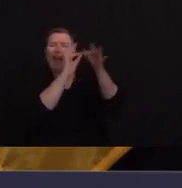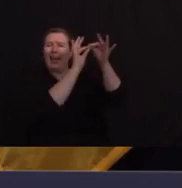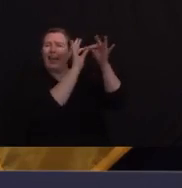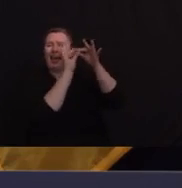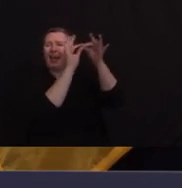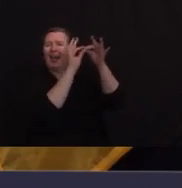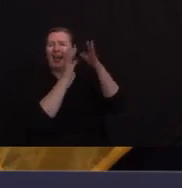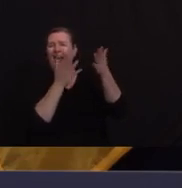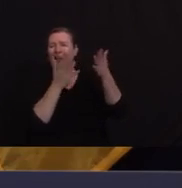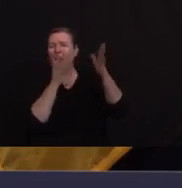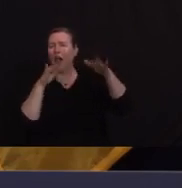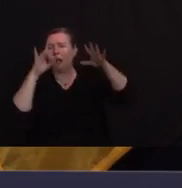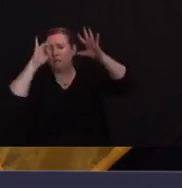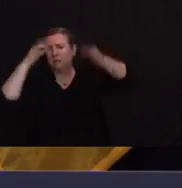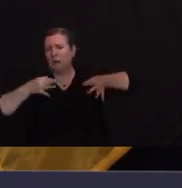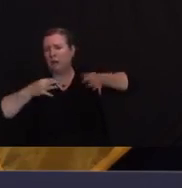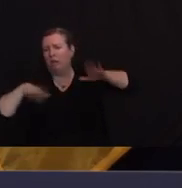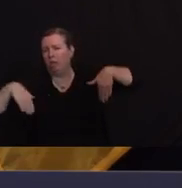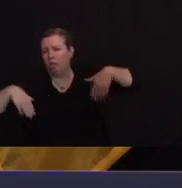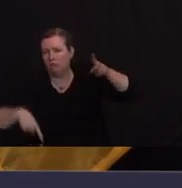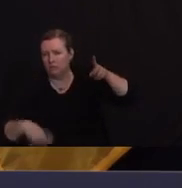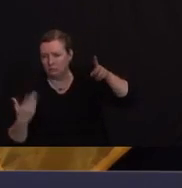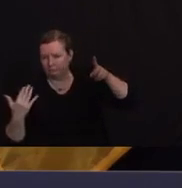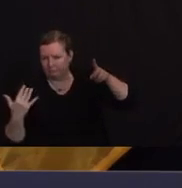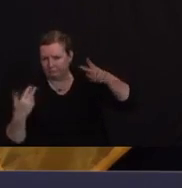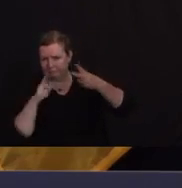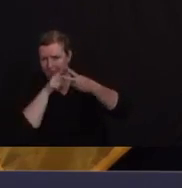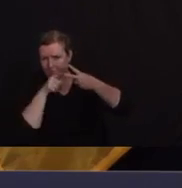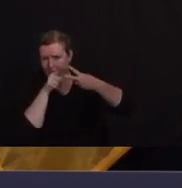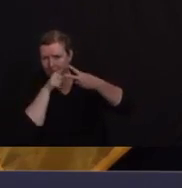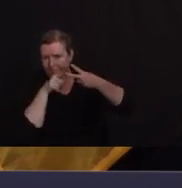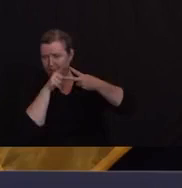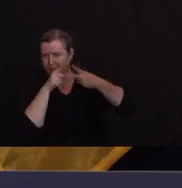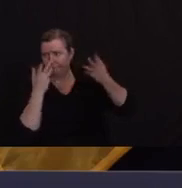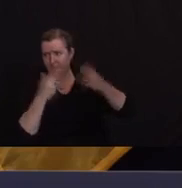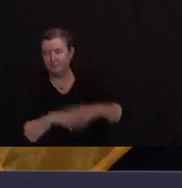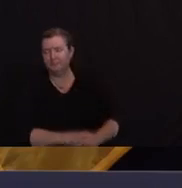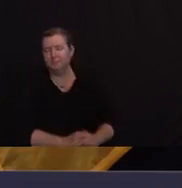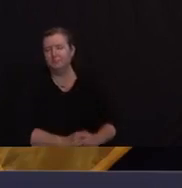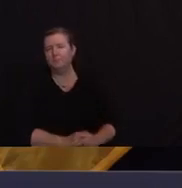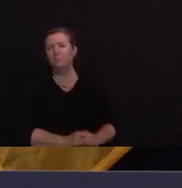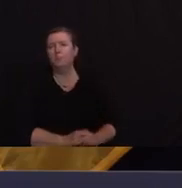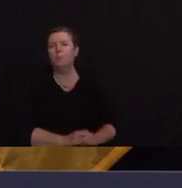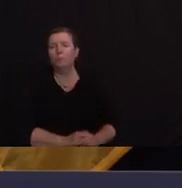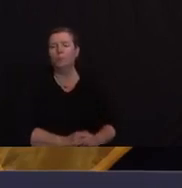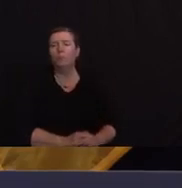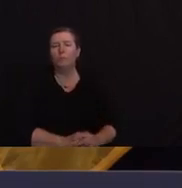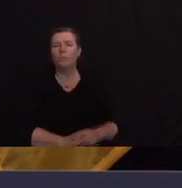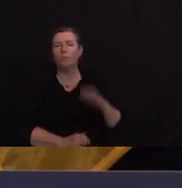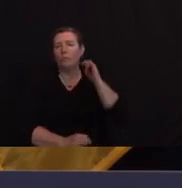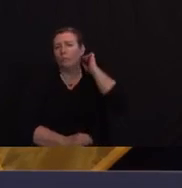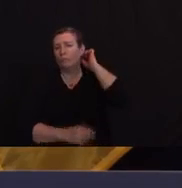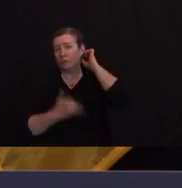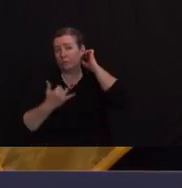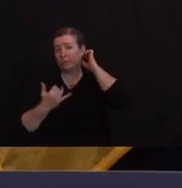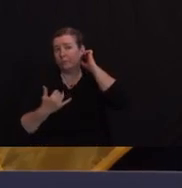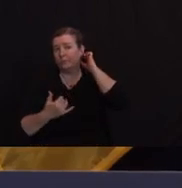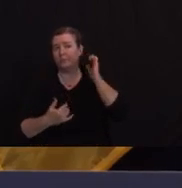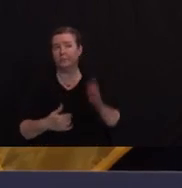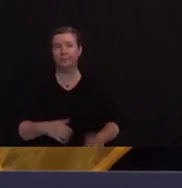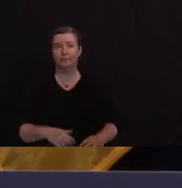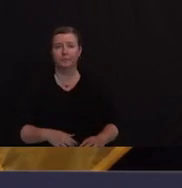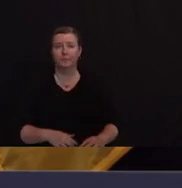Listen, we've been quite clear, and Paramount may want to weigh in here. This is a mask mandate